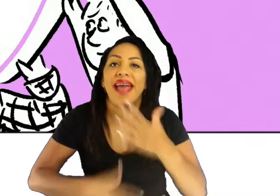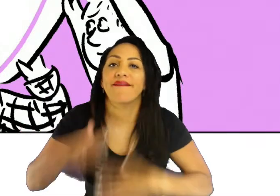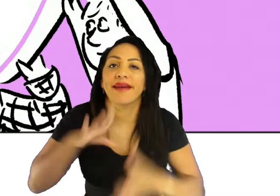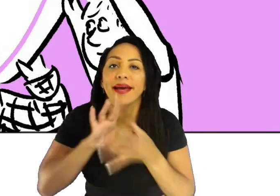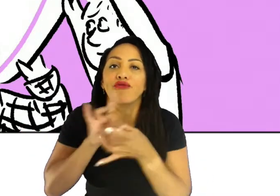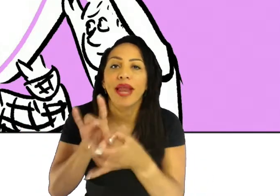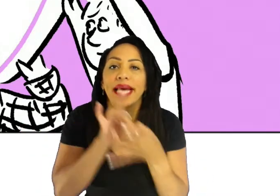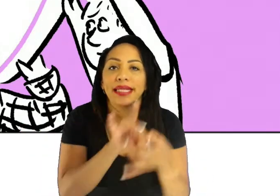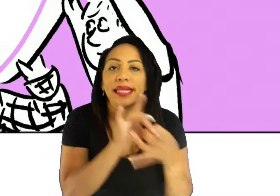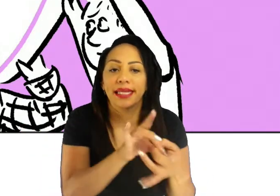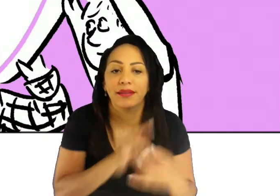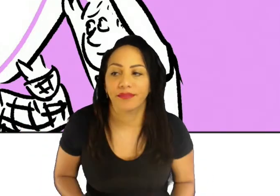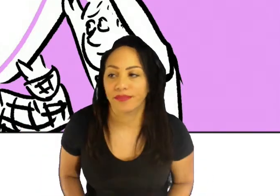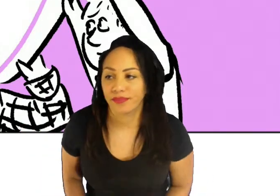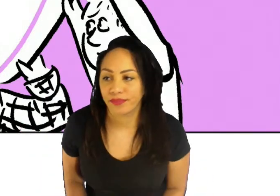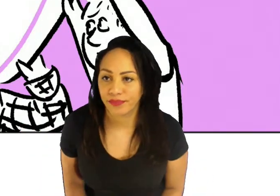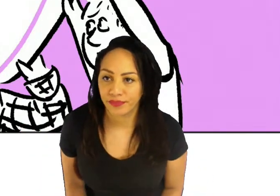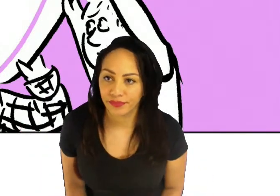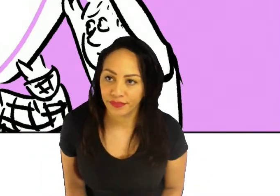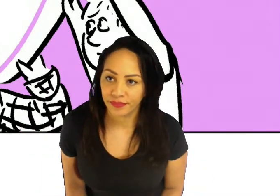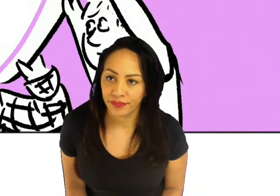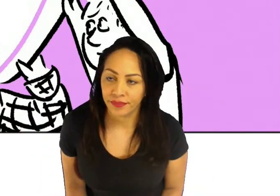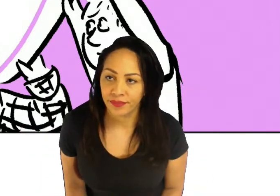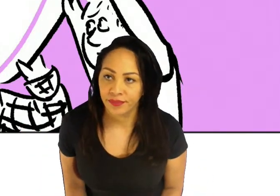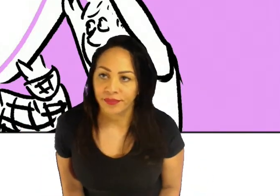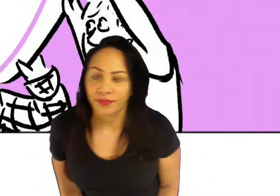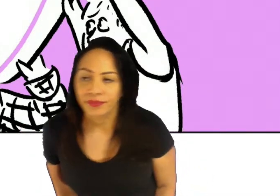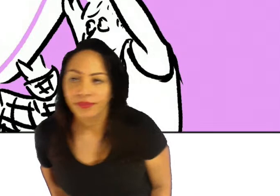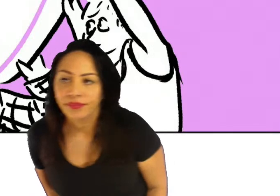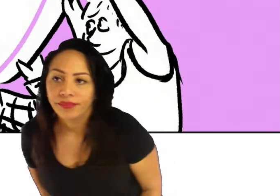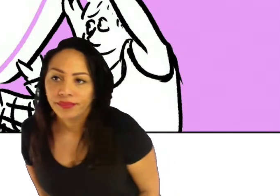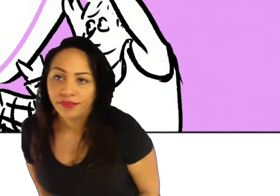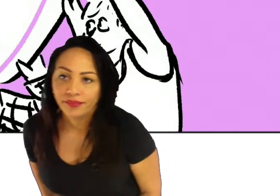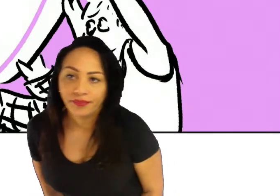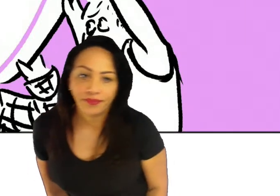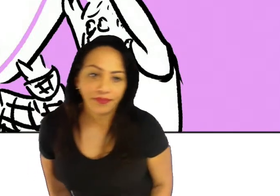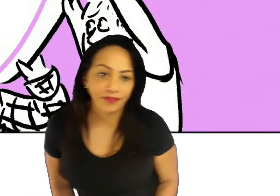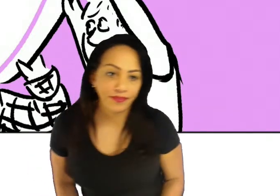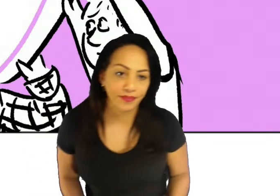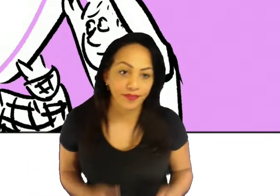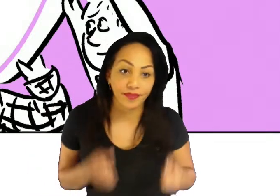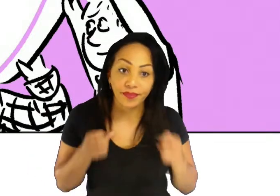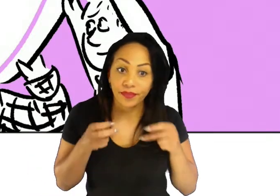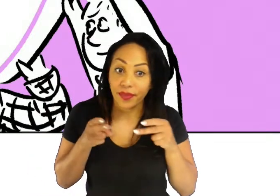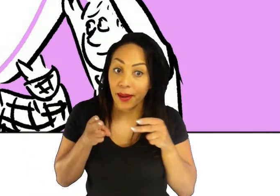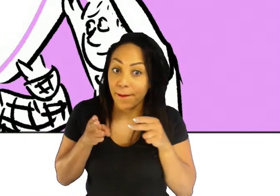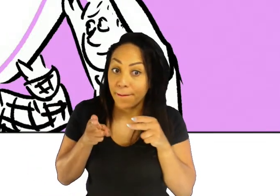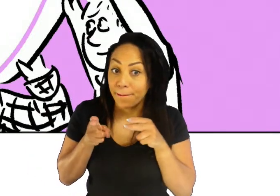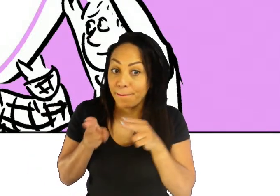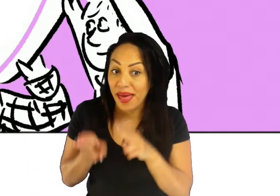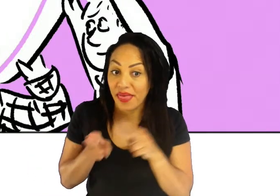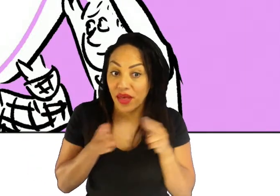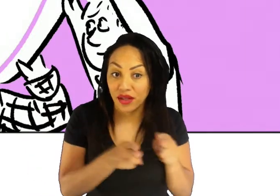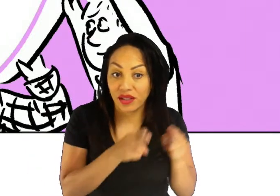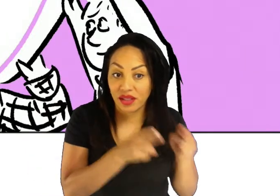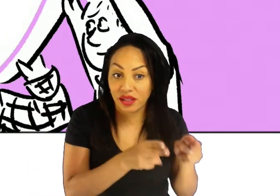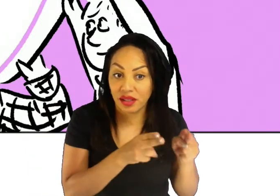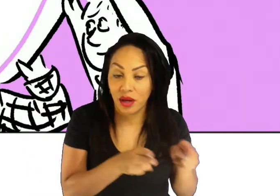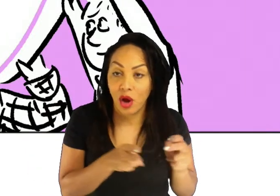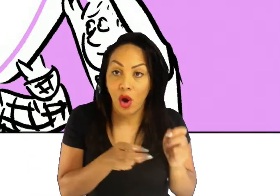The methods that we've been using to look after people, the methods of care out there, don't take into